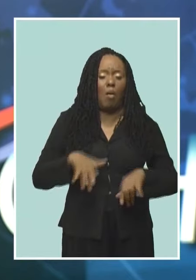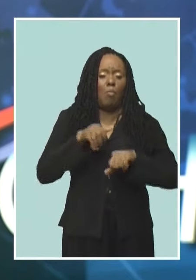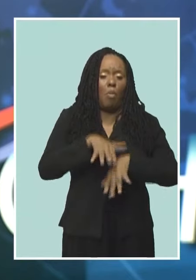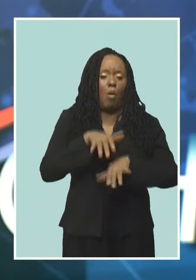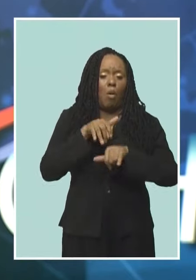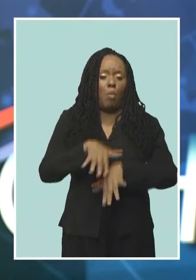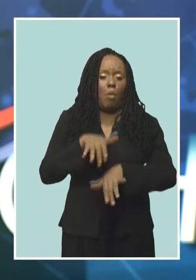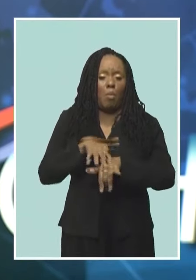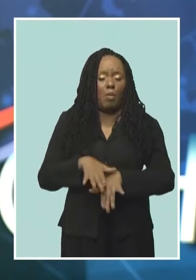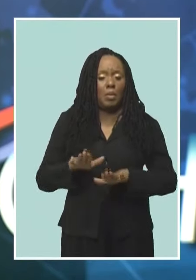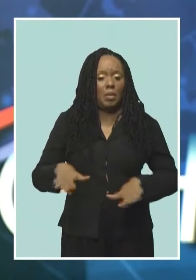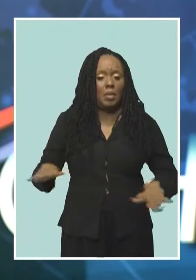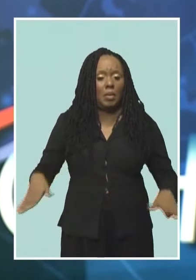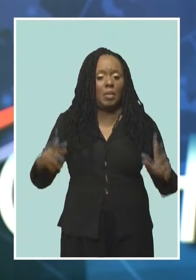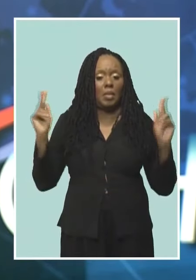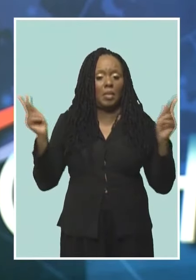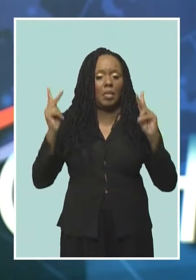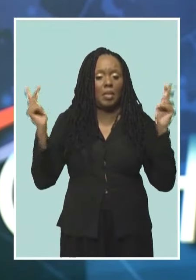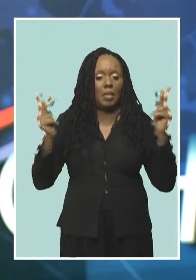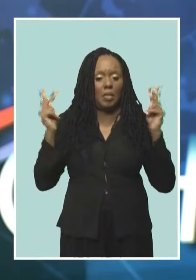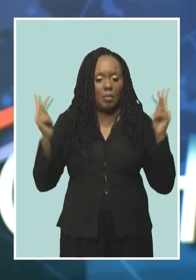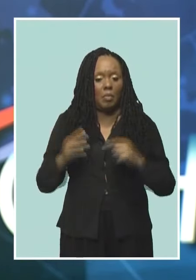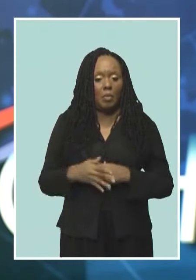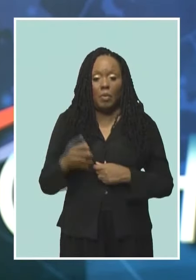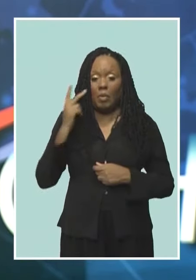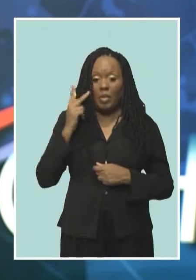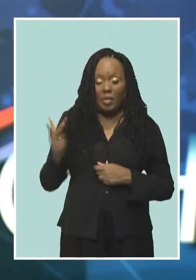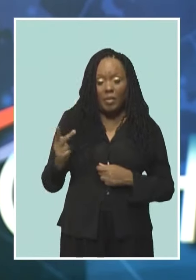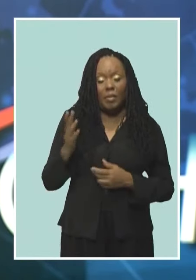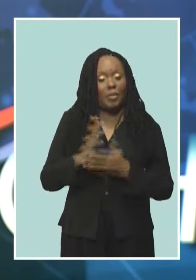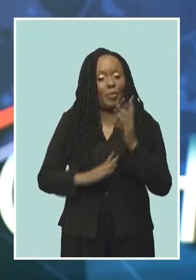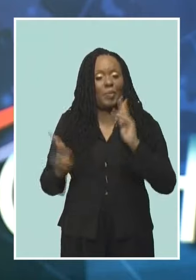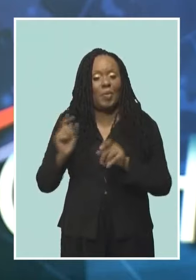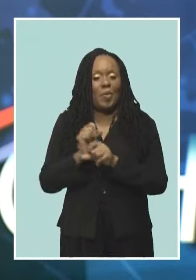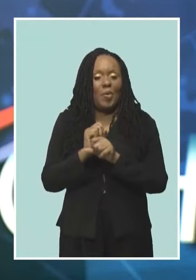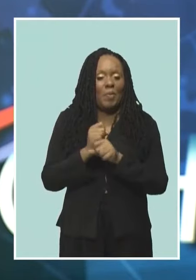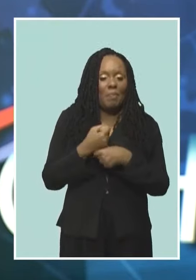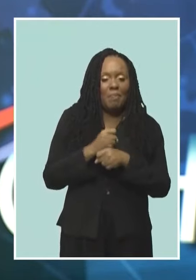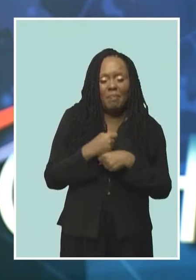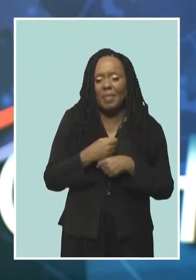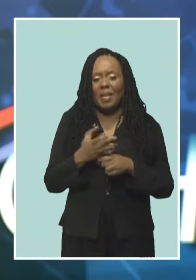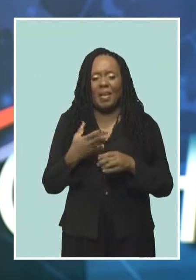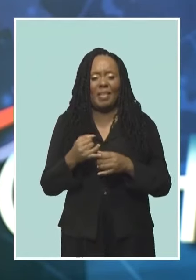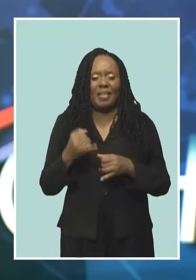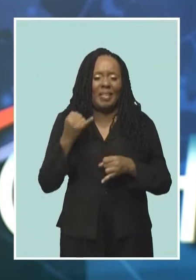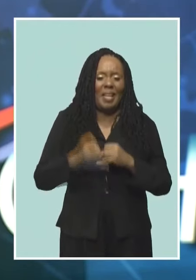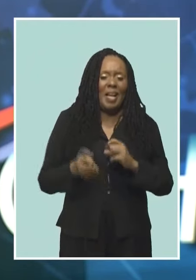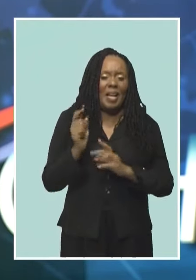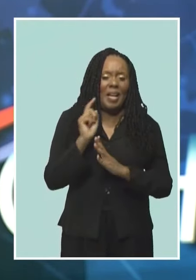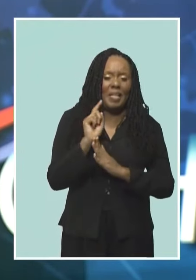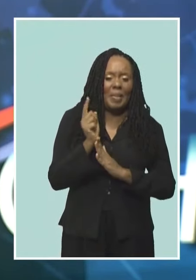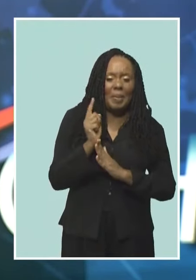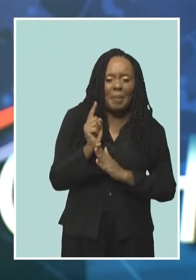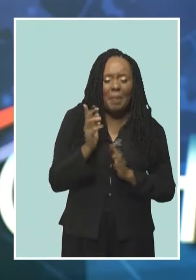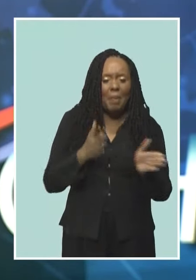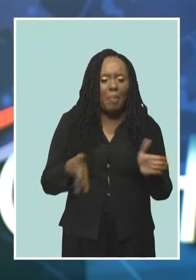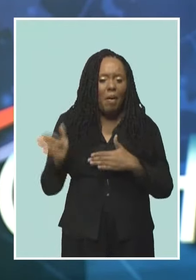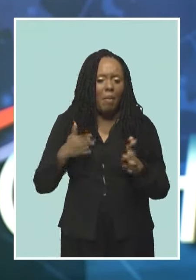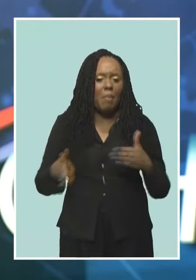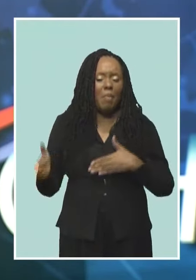during this year's Junior Kadooment. Our Rianne Phillips caught up with some band leaders who are making last-minute preparations ahead of the big